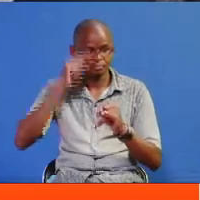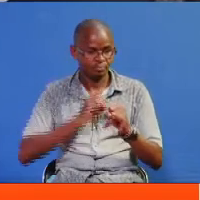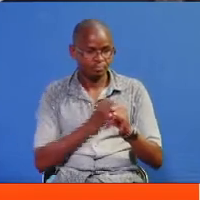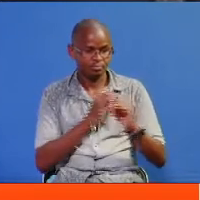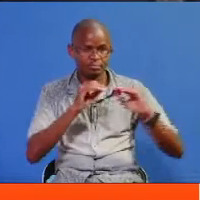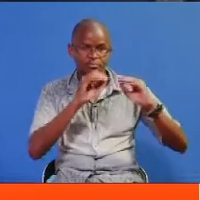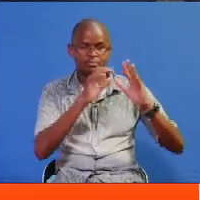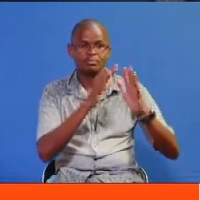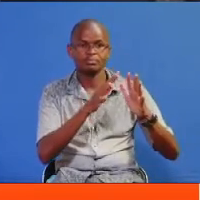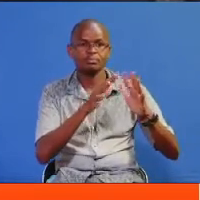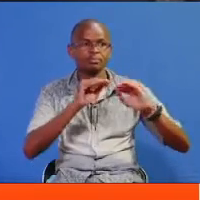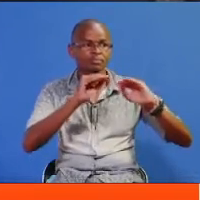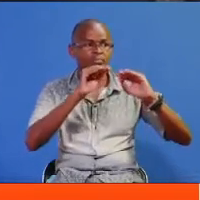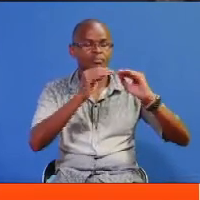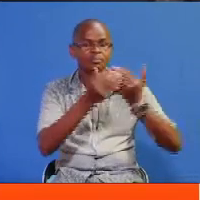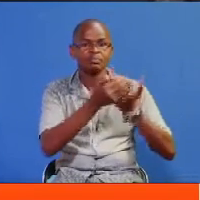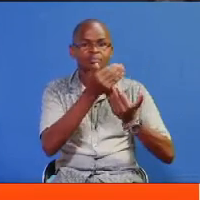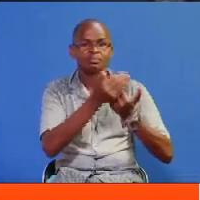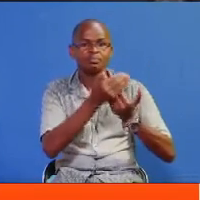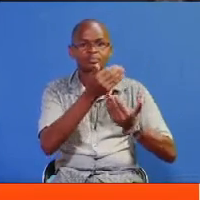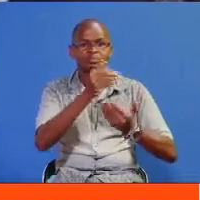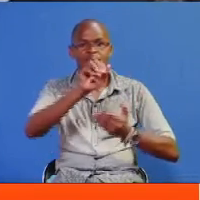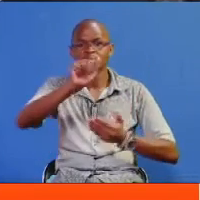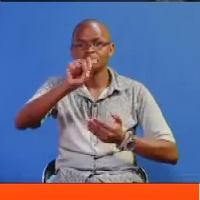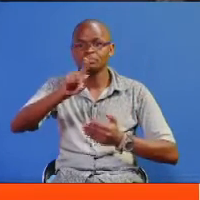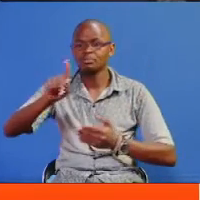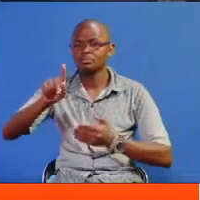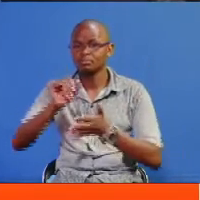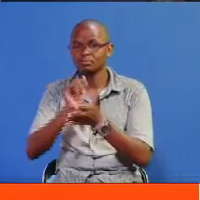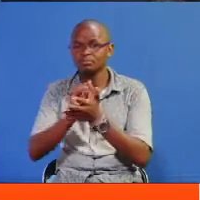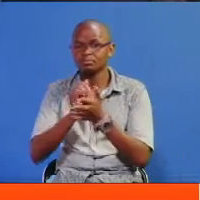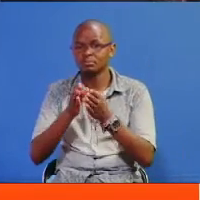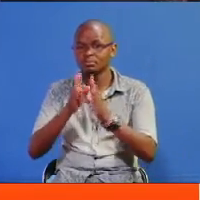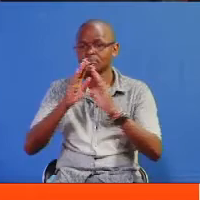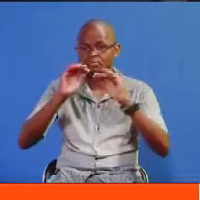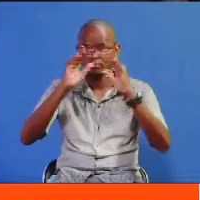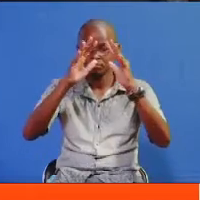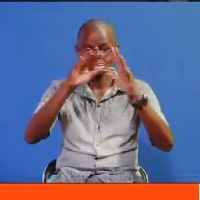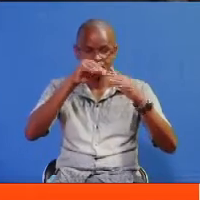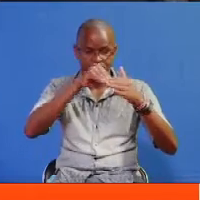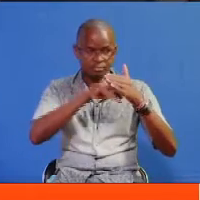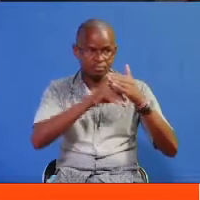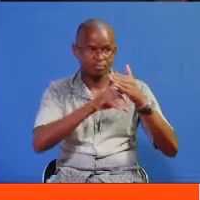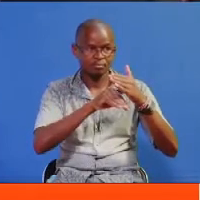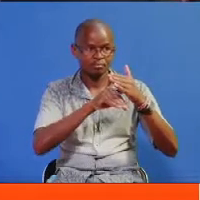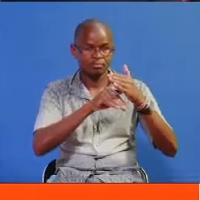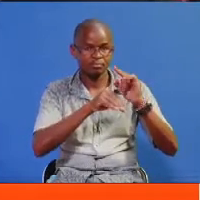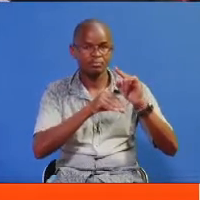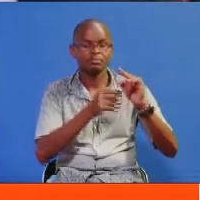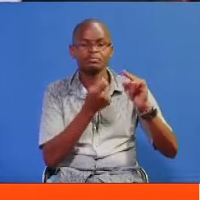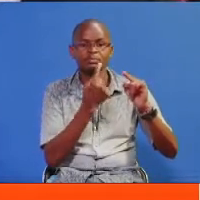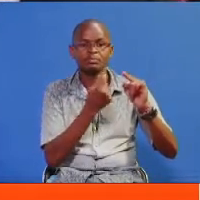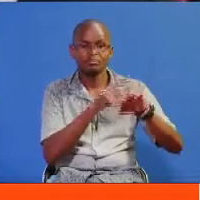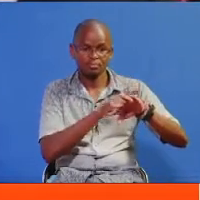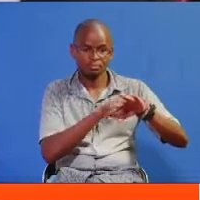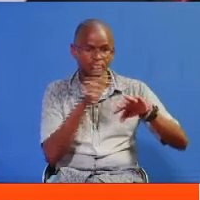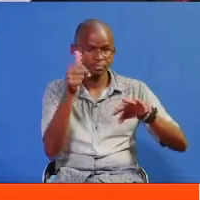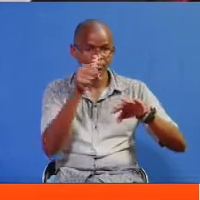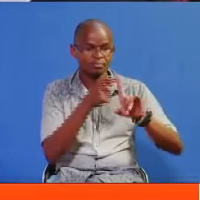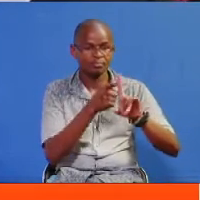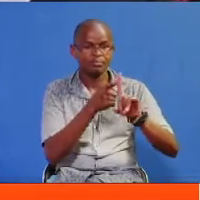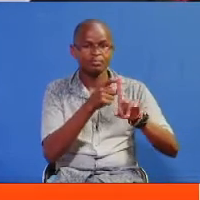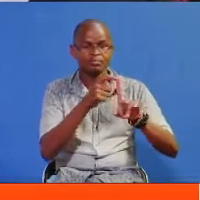called Walimu Care app that allows teachers to access telemedicine anytime, even